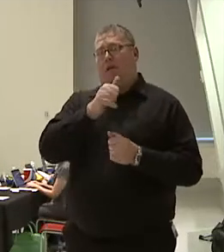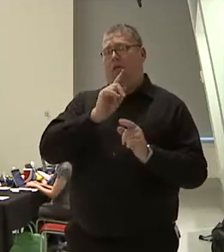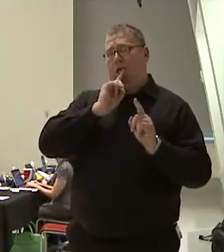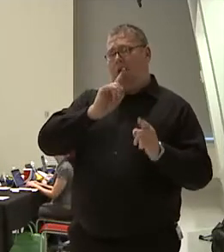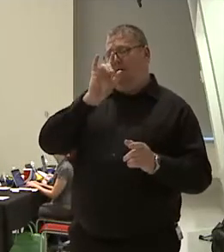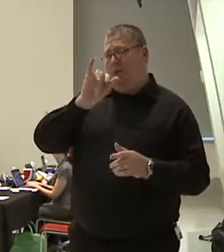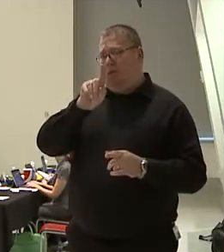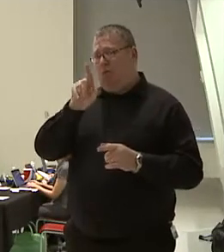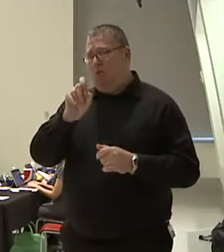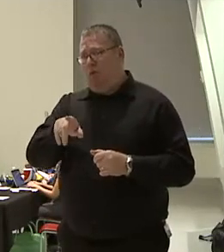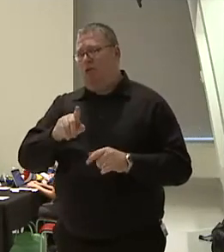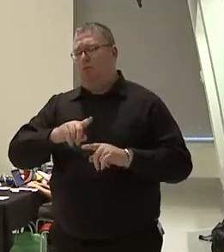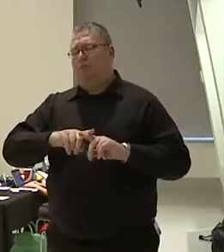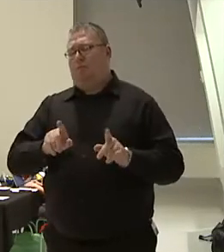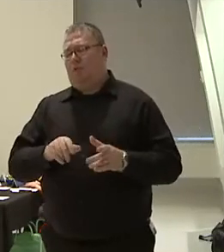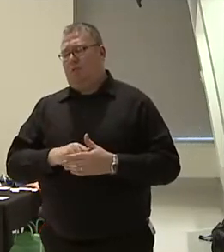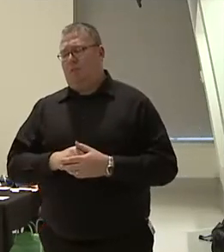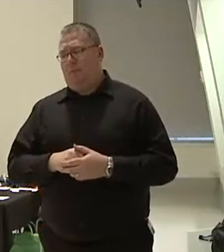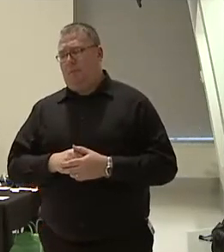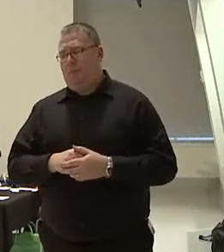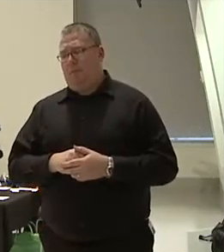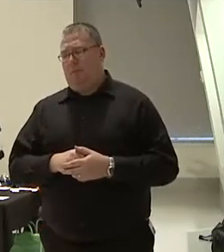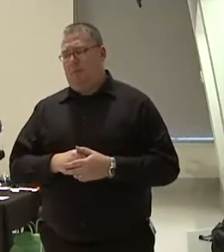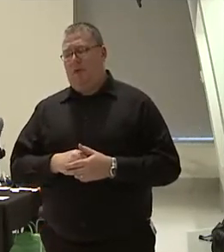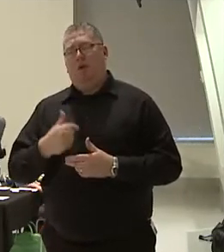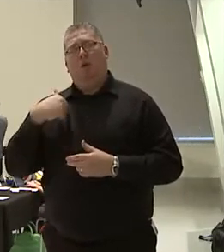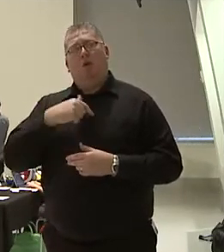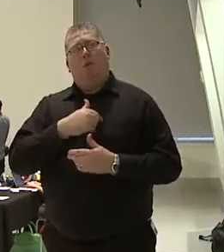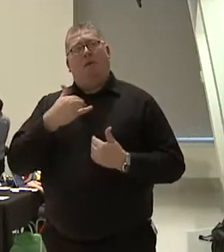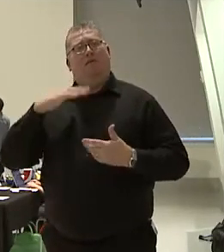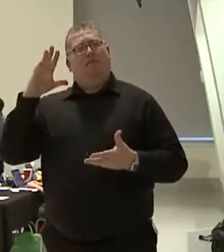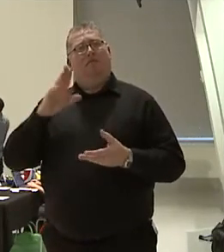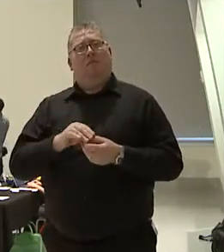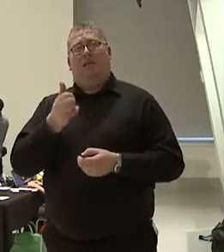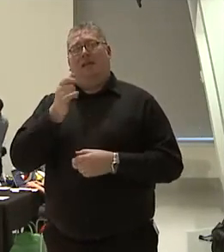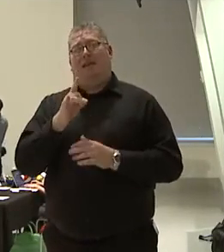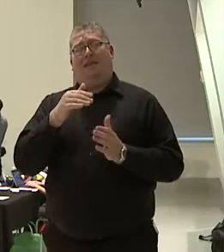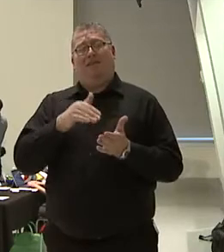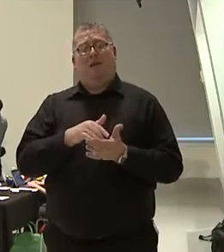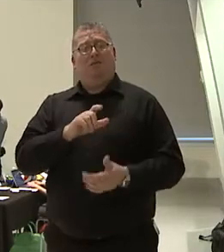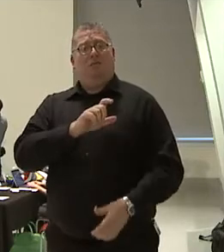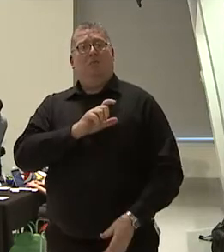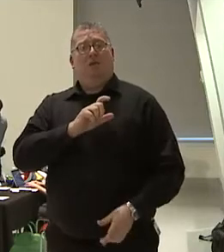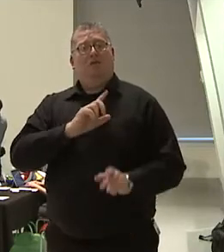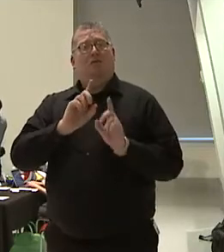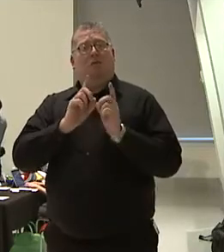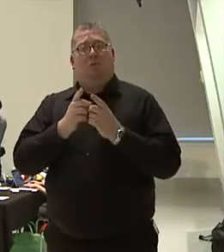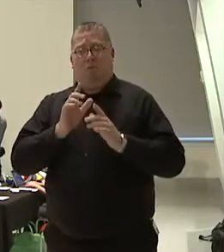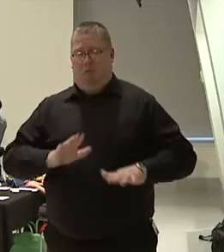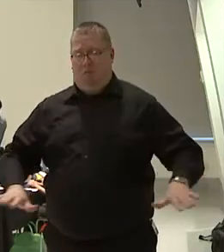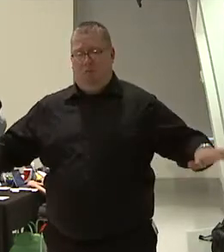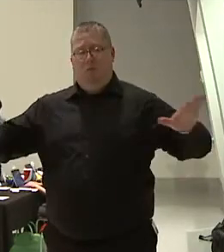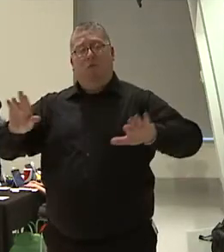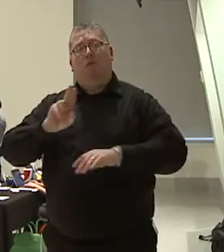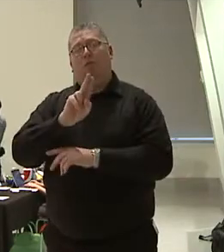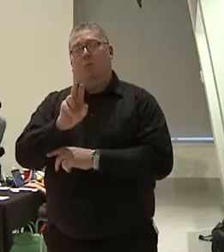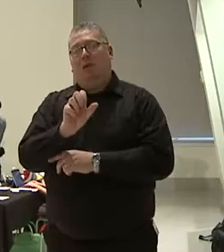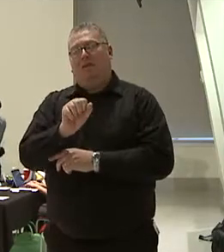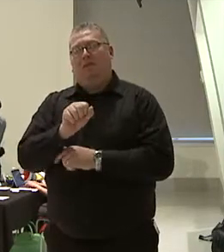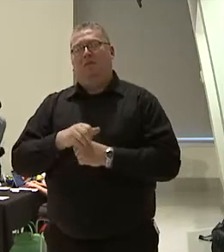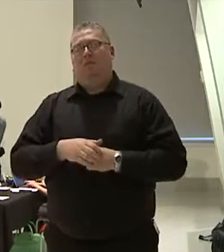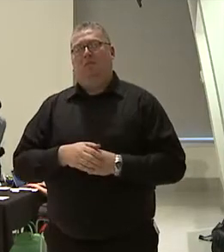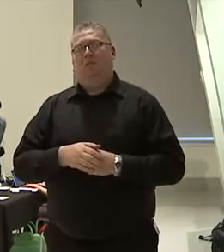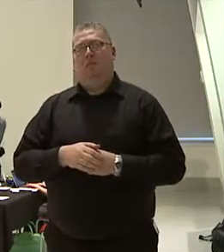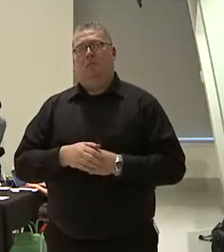but, you know, we have about 18,000 police departments across the United States,